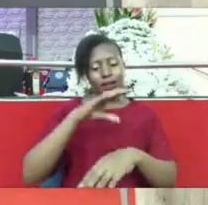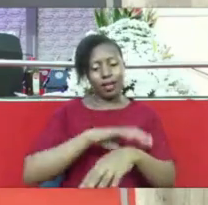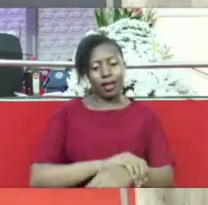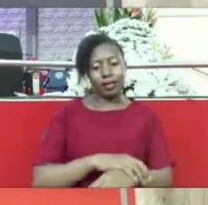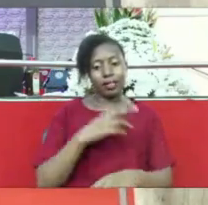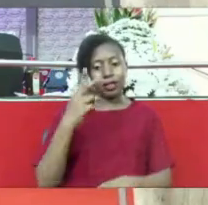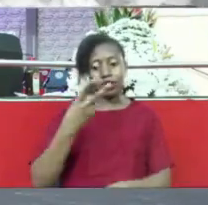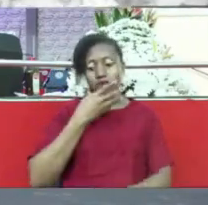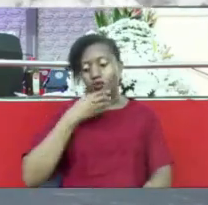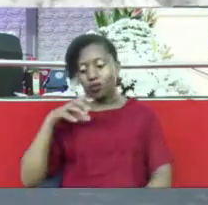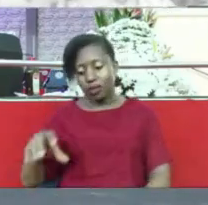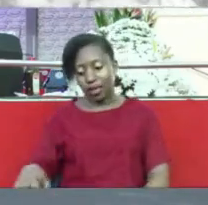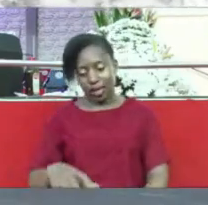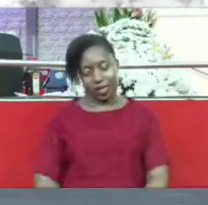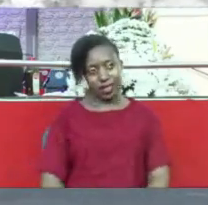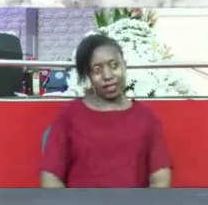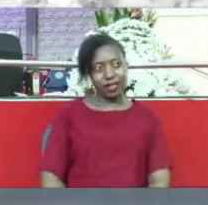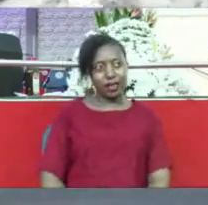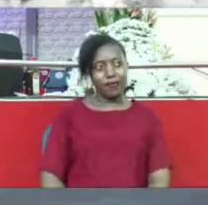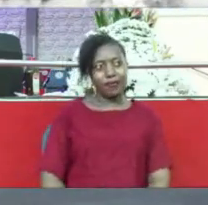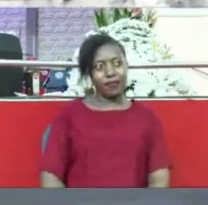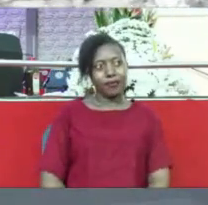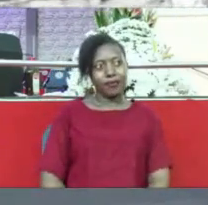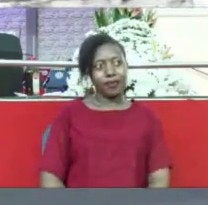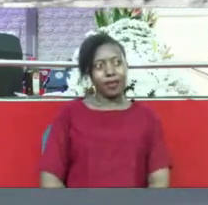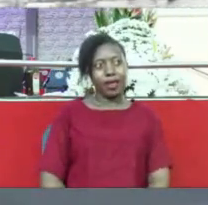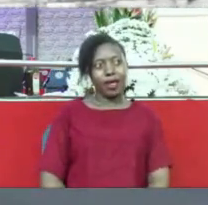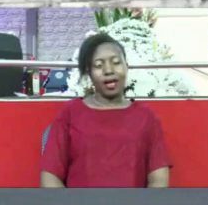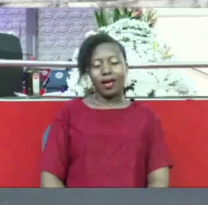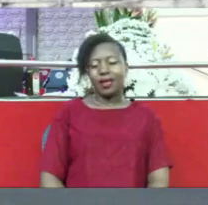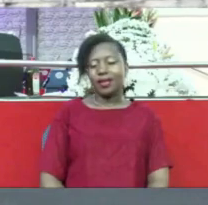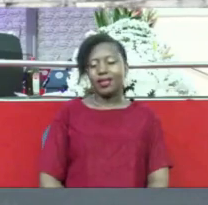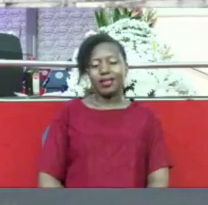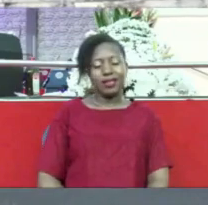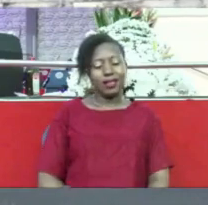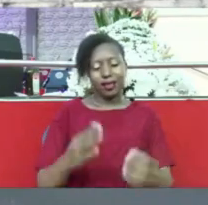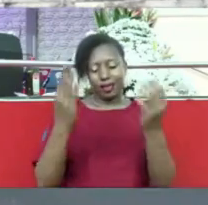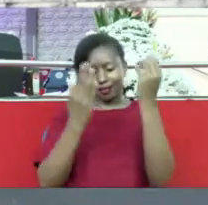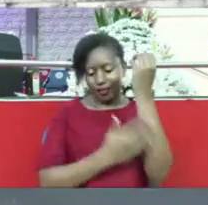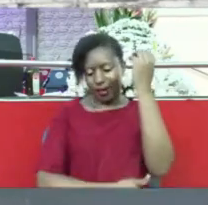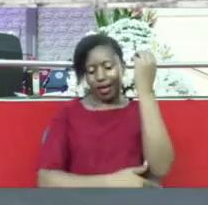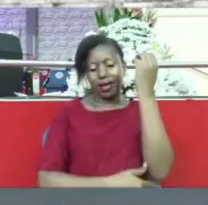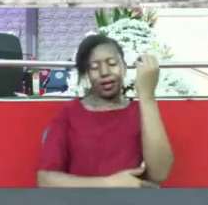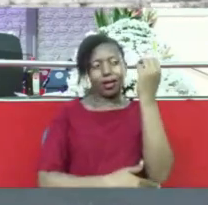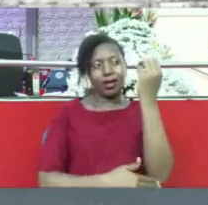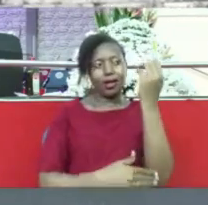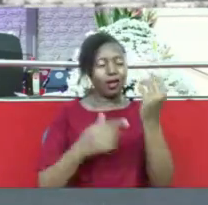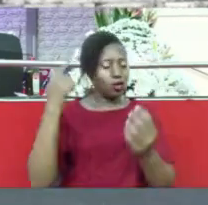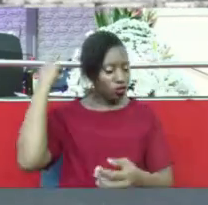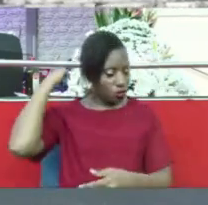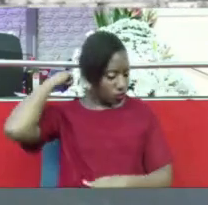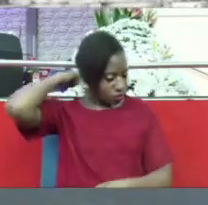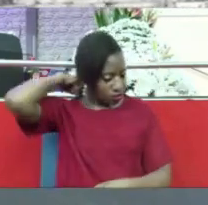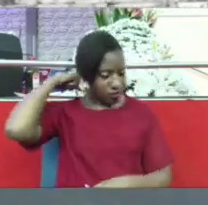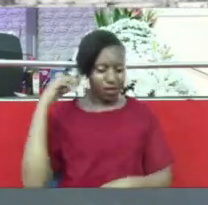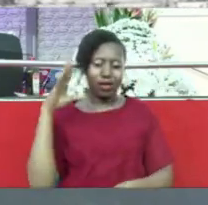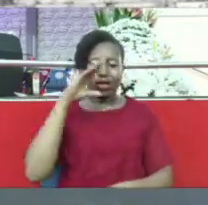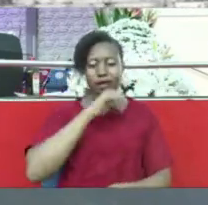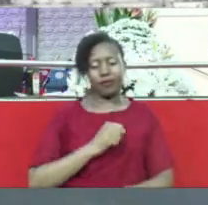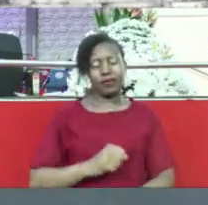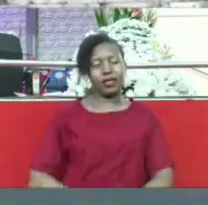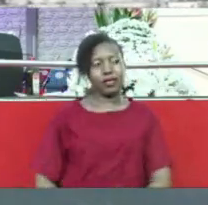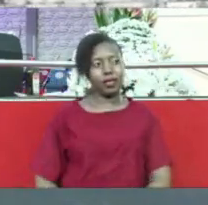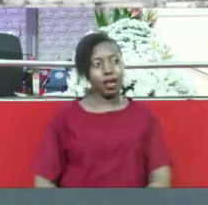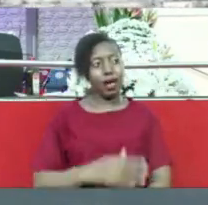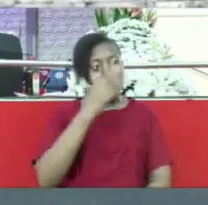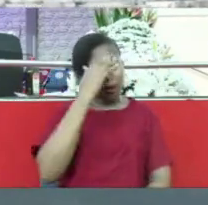is church, it is not good to be spineless. Ya kwamba wakati sio vizuri kutokuwa na msimamo. Because there are some things that will happen